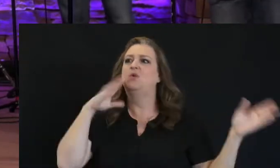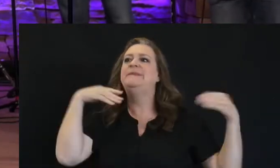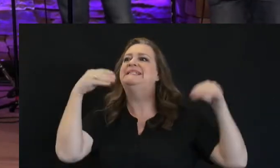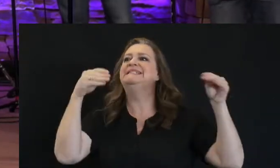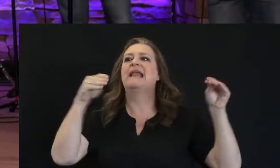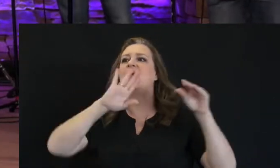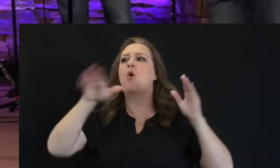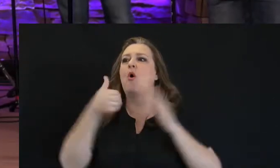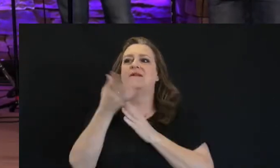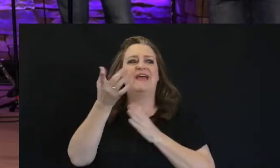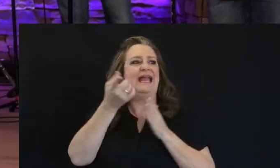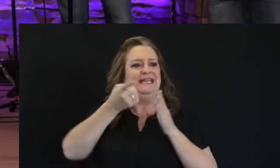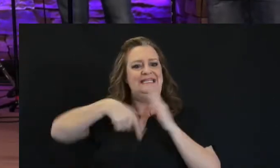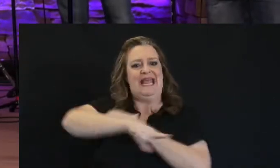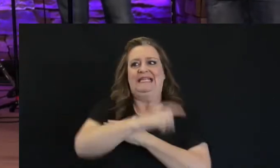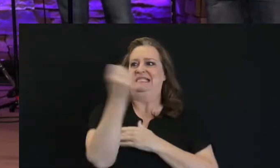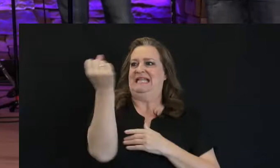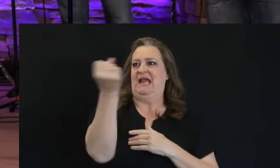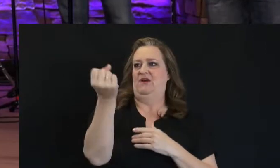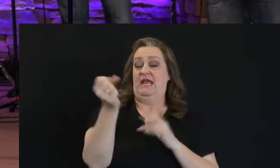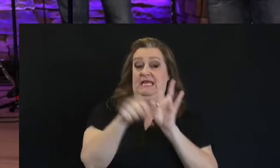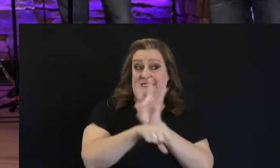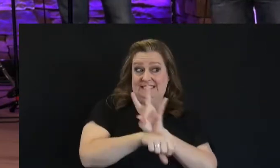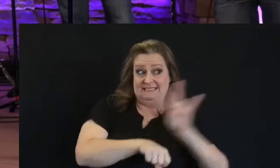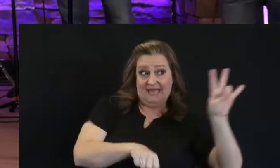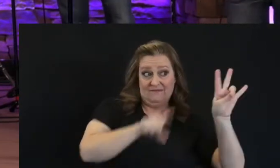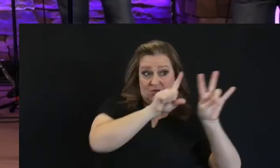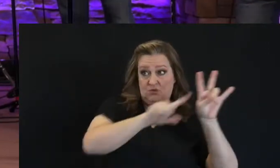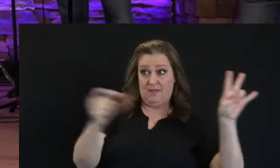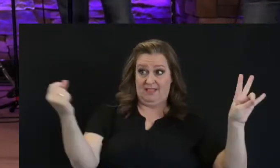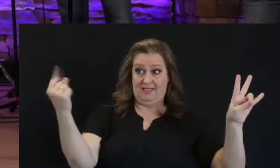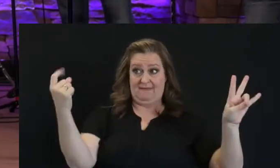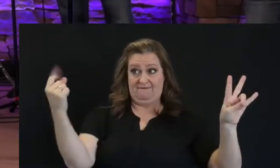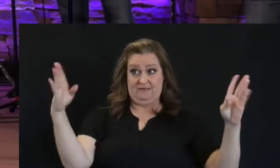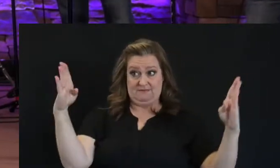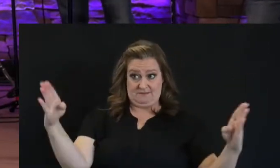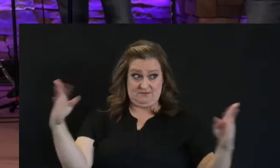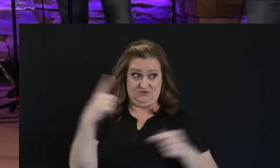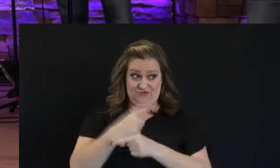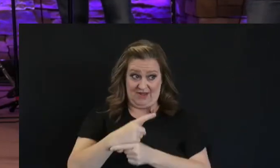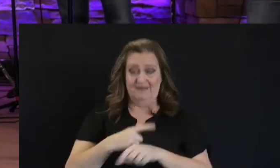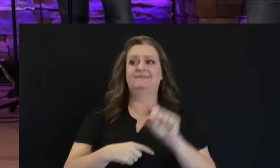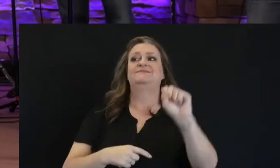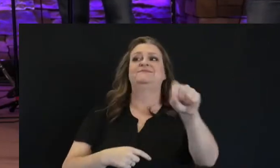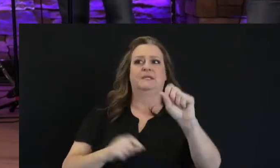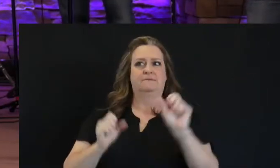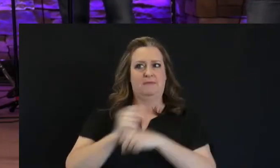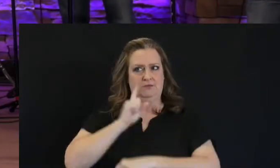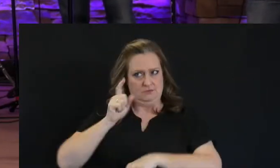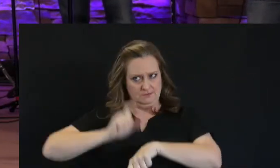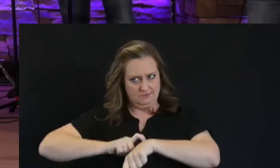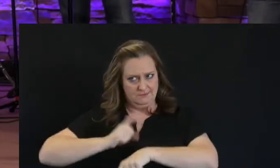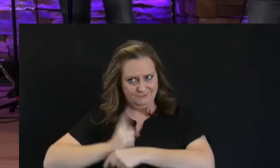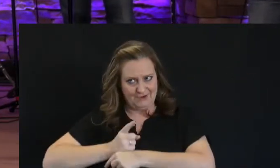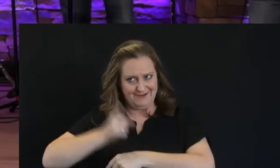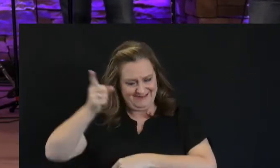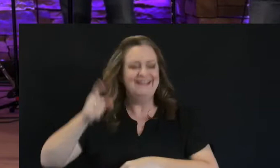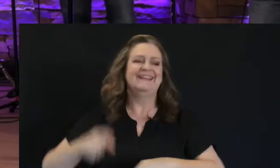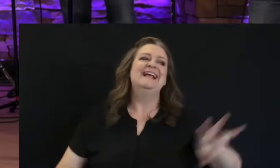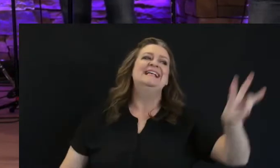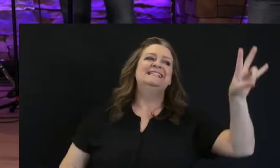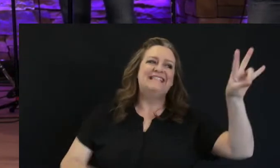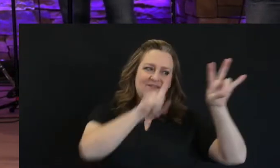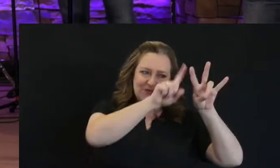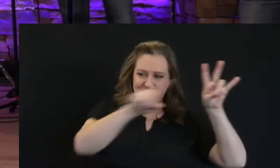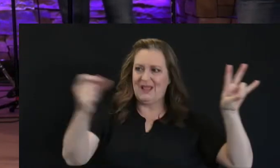all of that next Saturday between 7 and 11. Is that right? That's correct, though. Okay, just making sure. But they're all in the back, too. You can